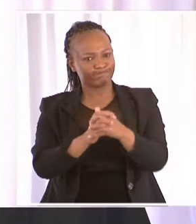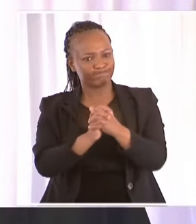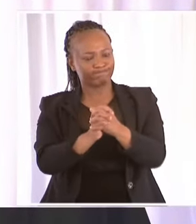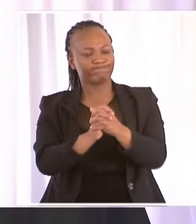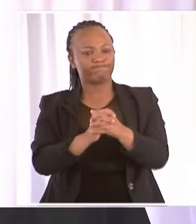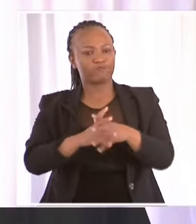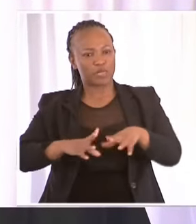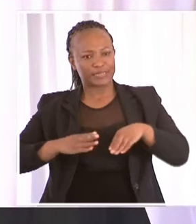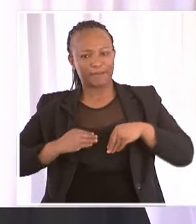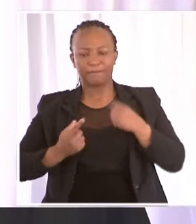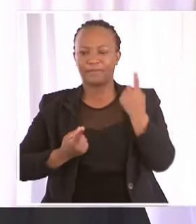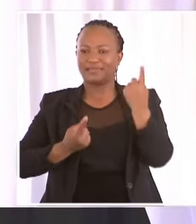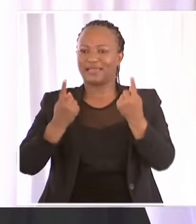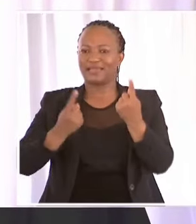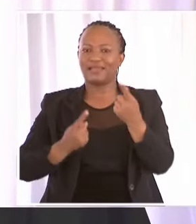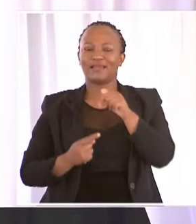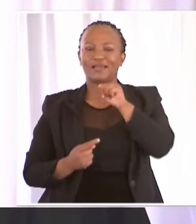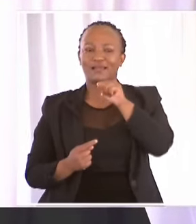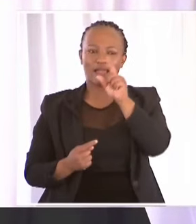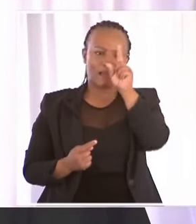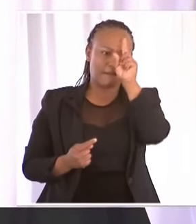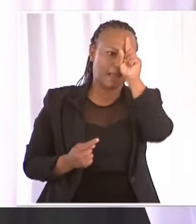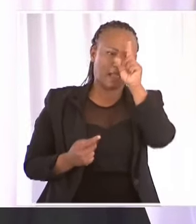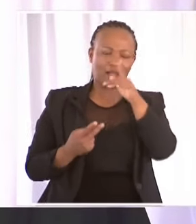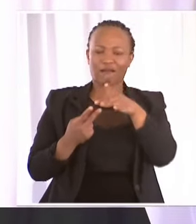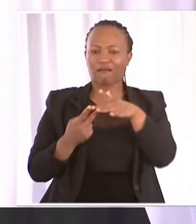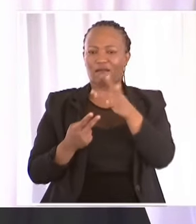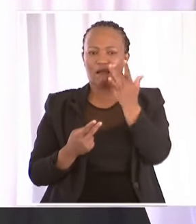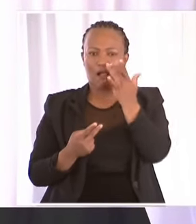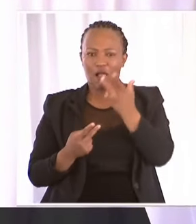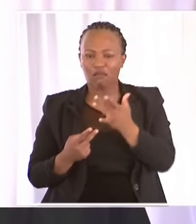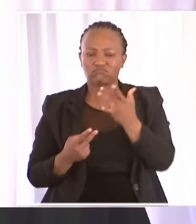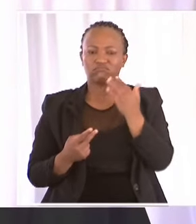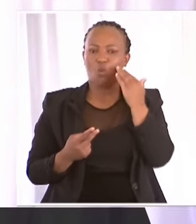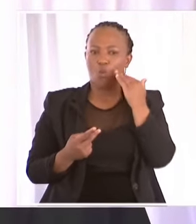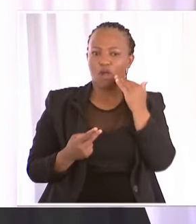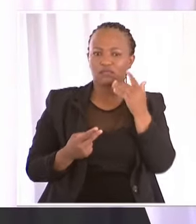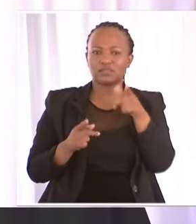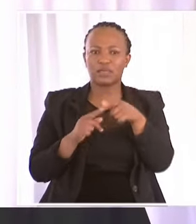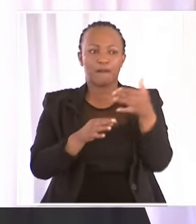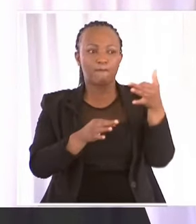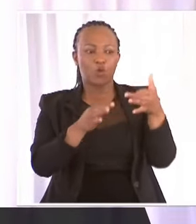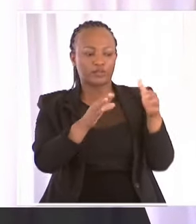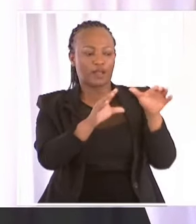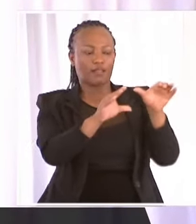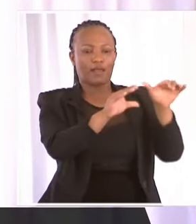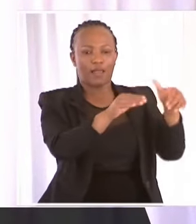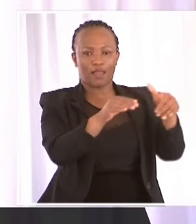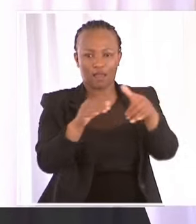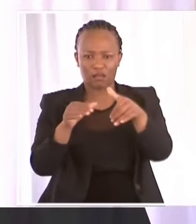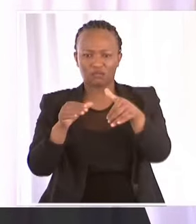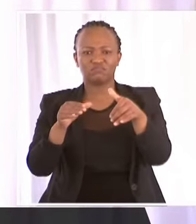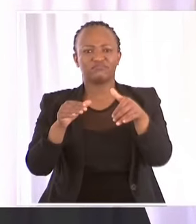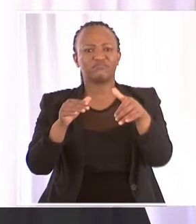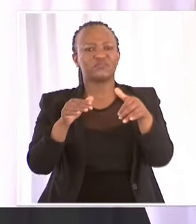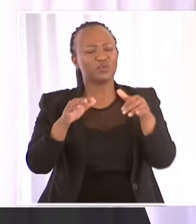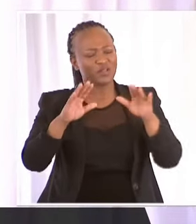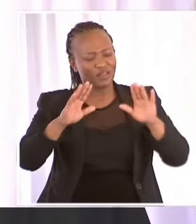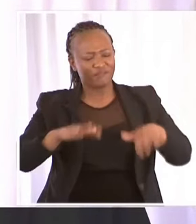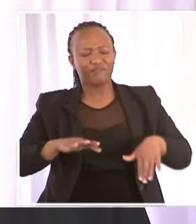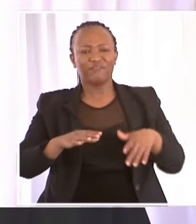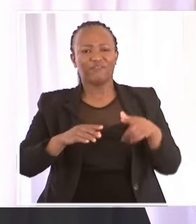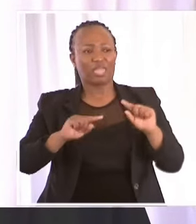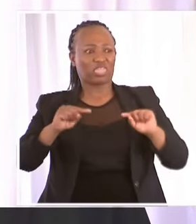across the race, color, and political divide. to put our differences aside